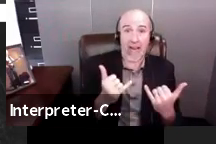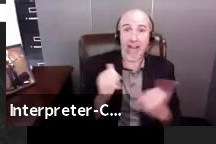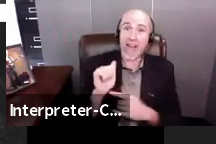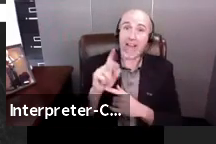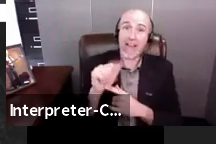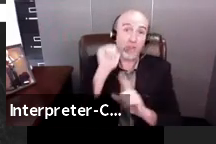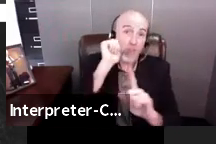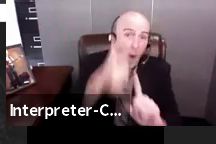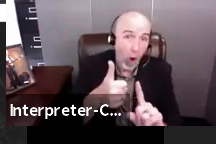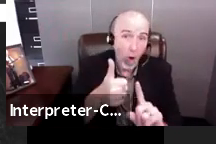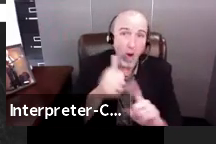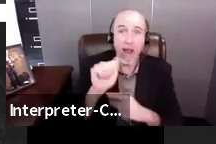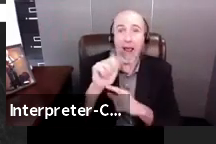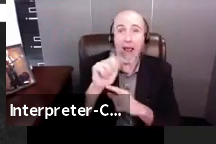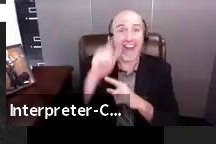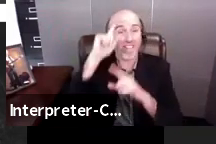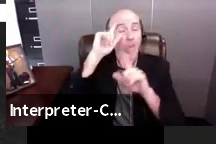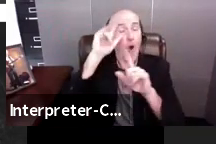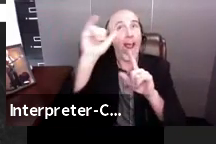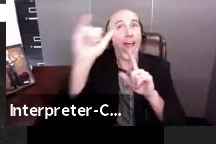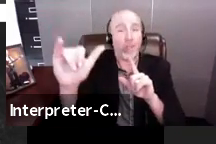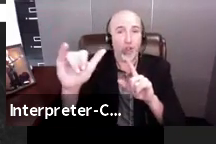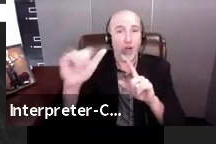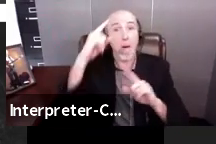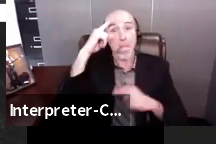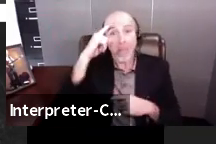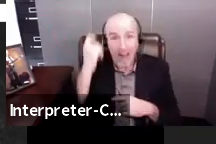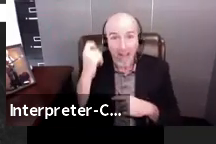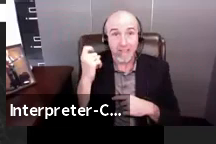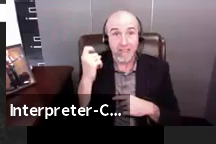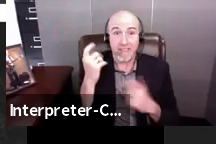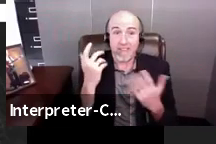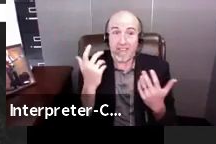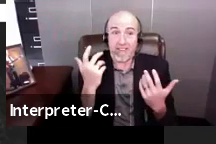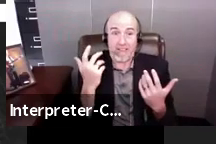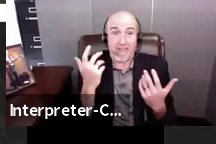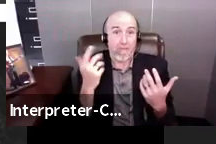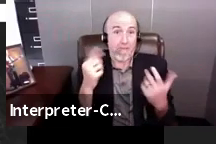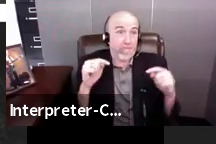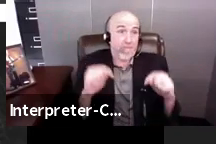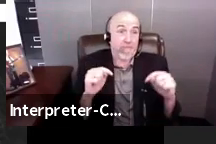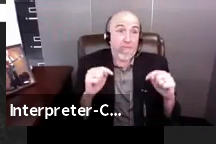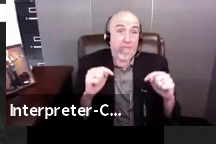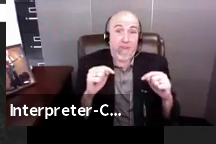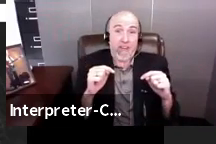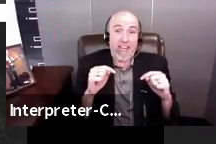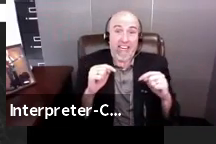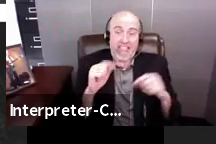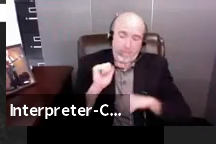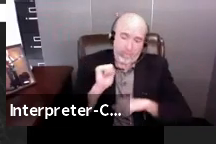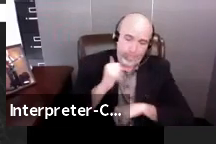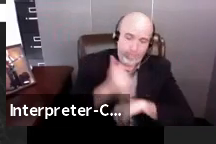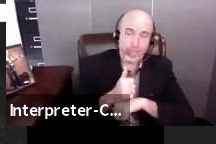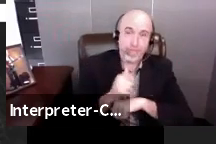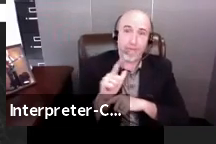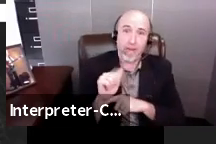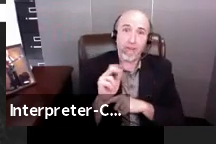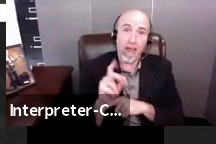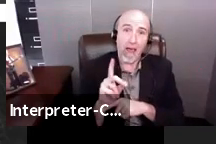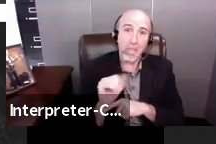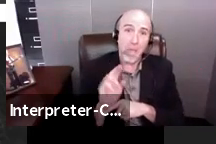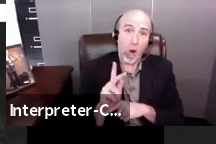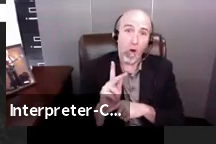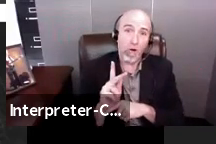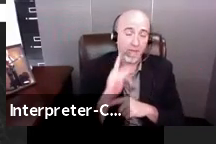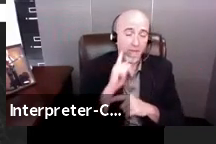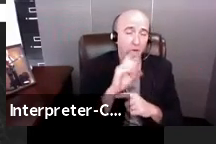tomorrow, ADA forever. Because again, it is a landmark civil rights bill, but like